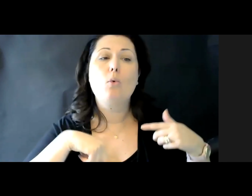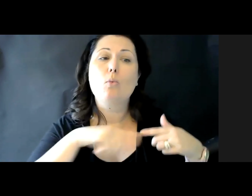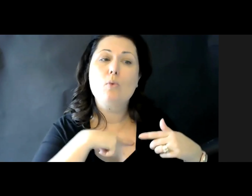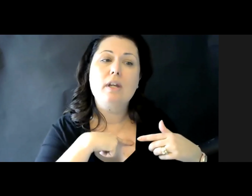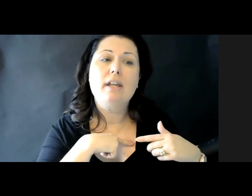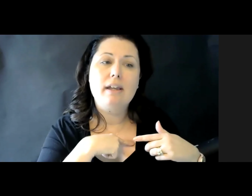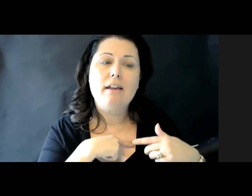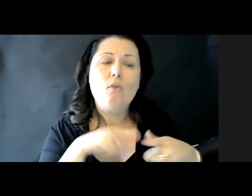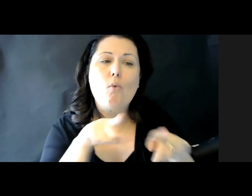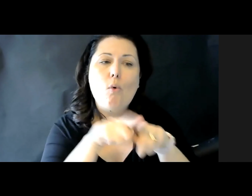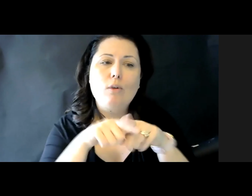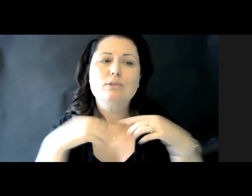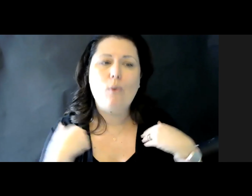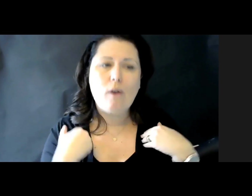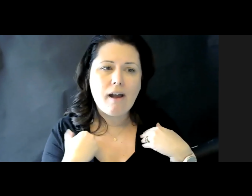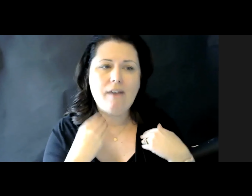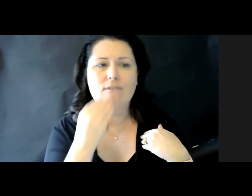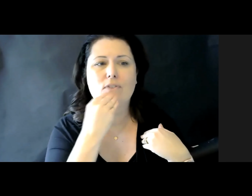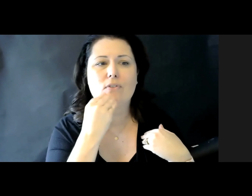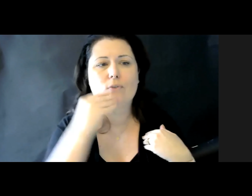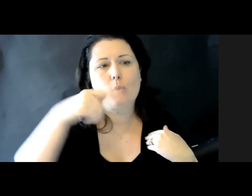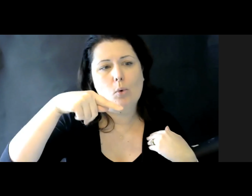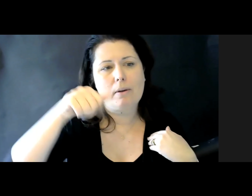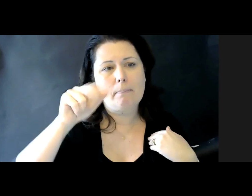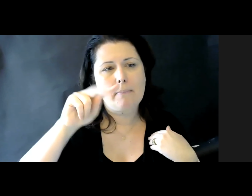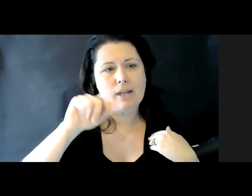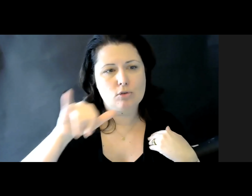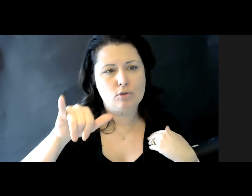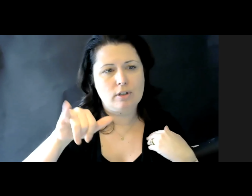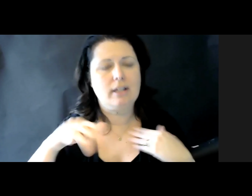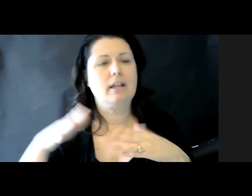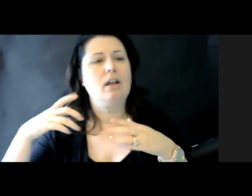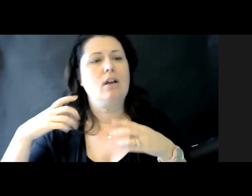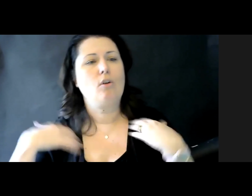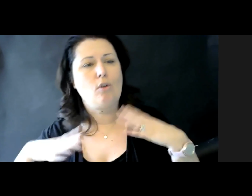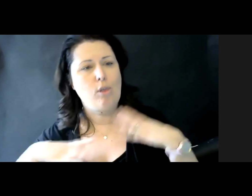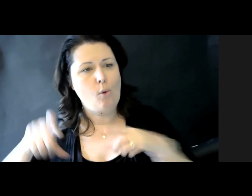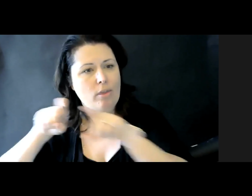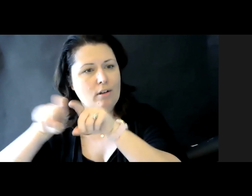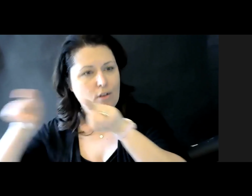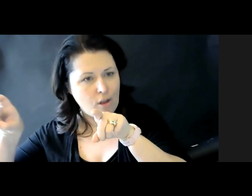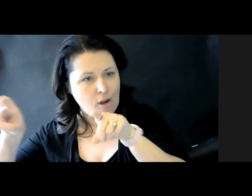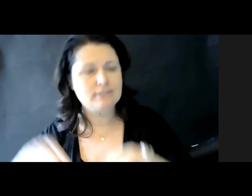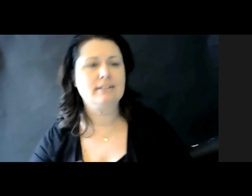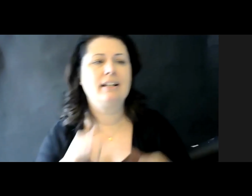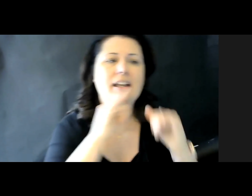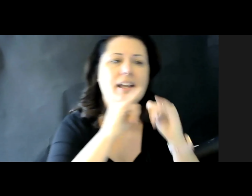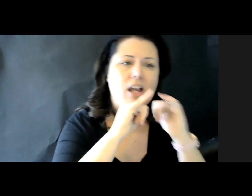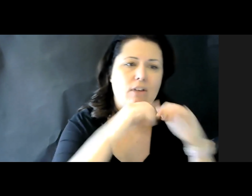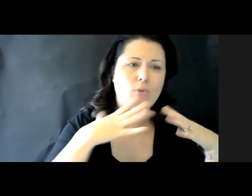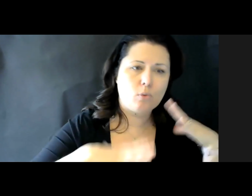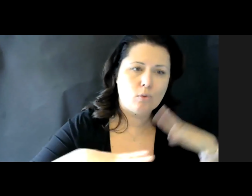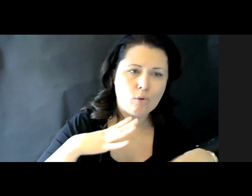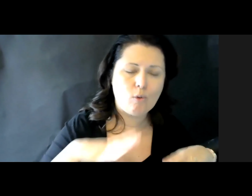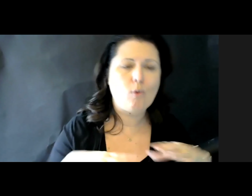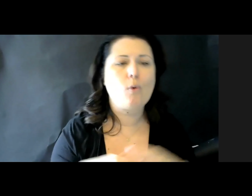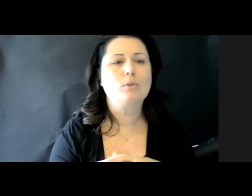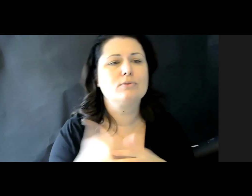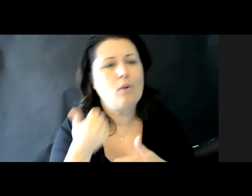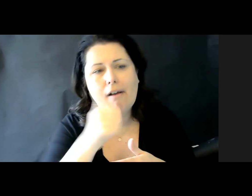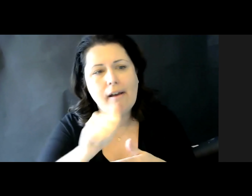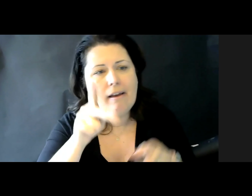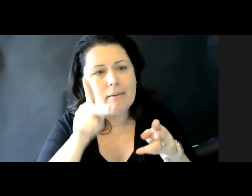have a food pantry and clothing closet, as well as interview clothes for anybody who